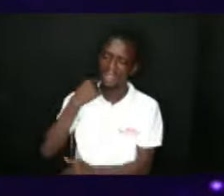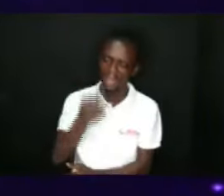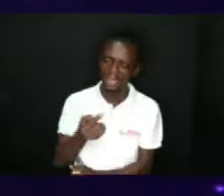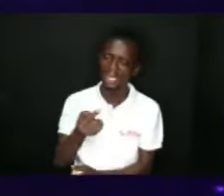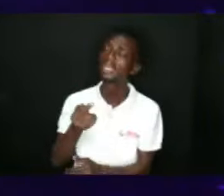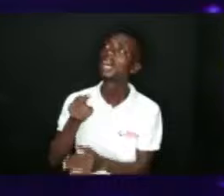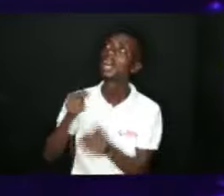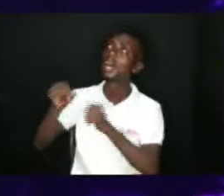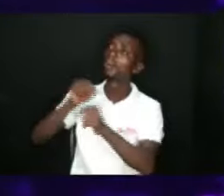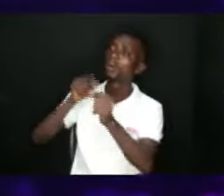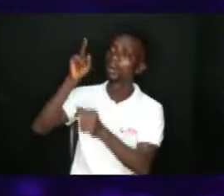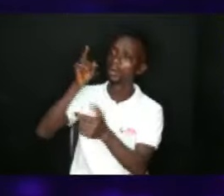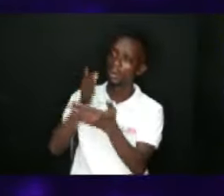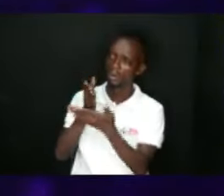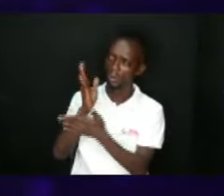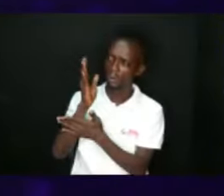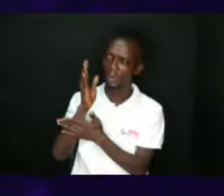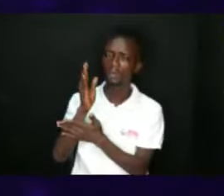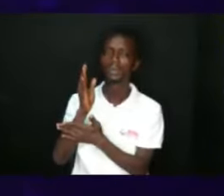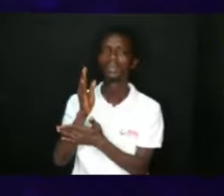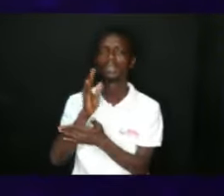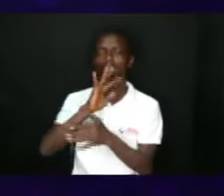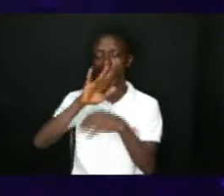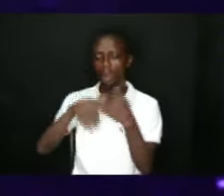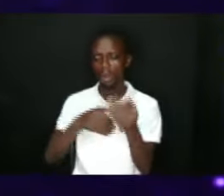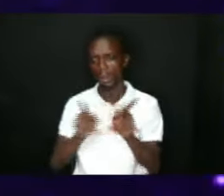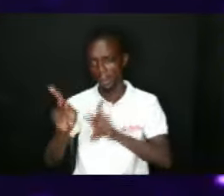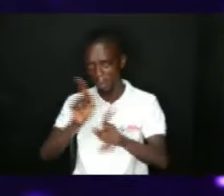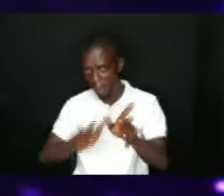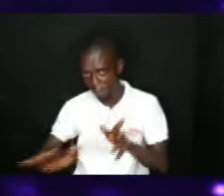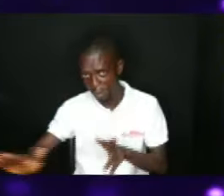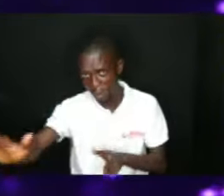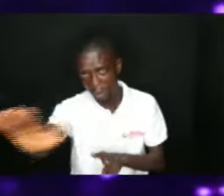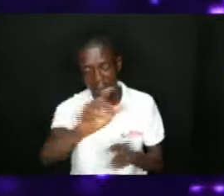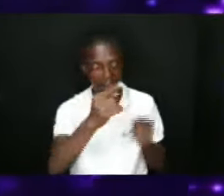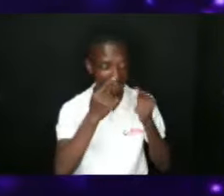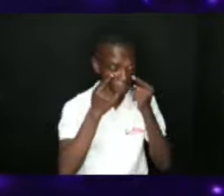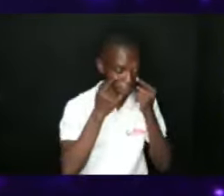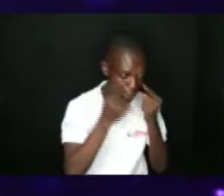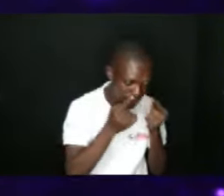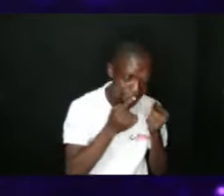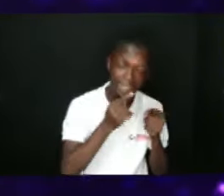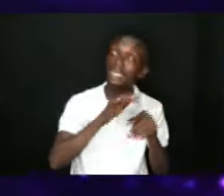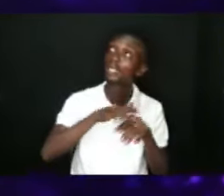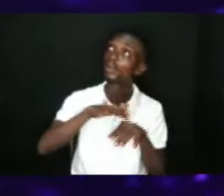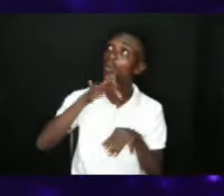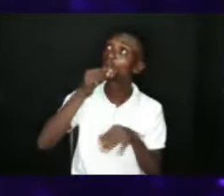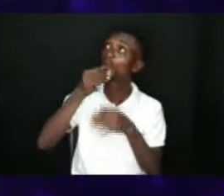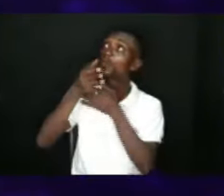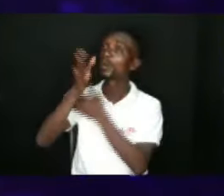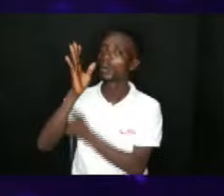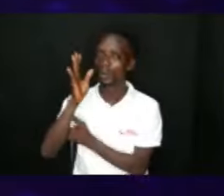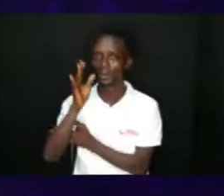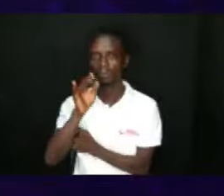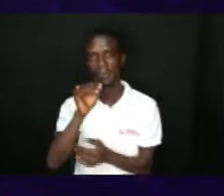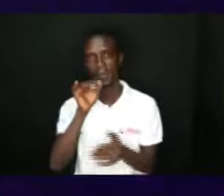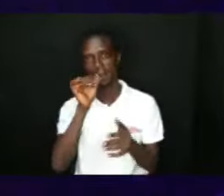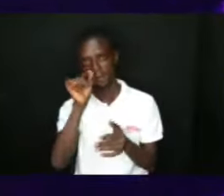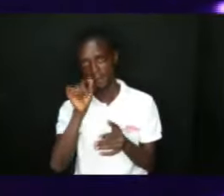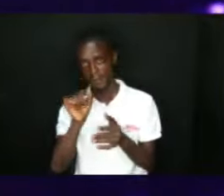his righteousness, and all people see his glory. Verse